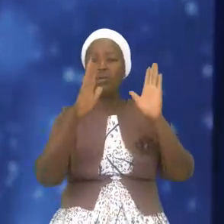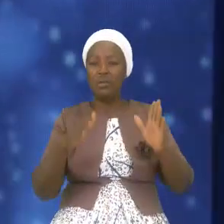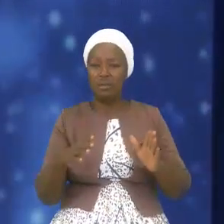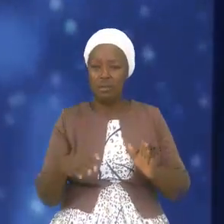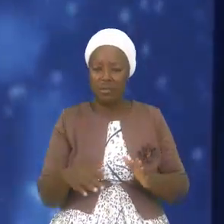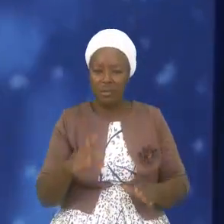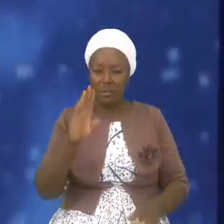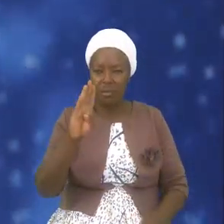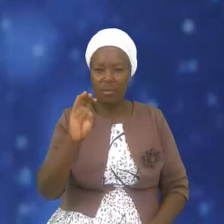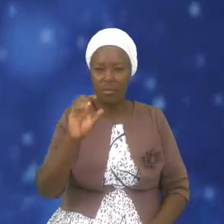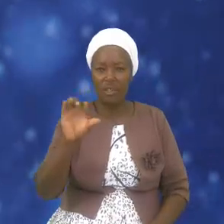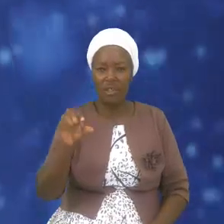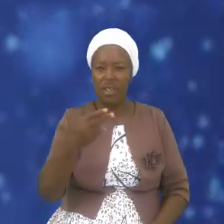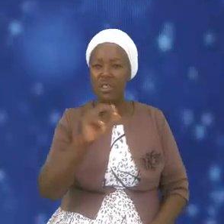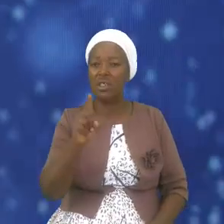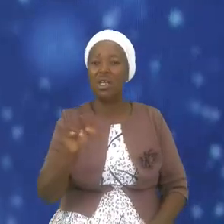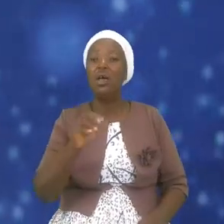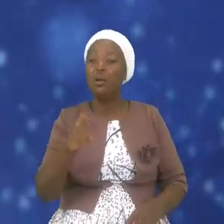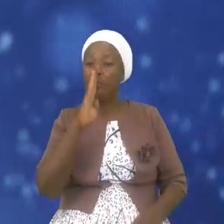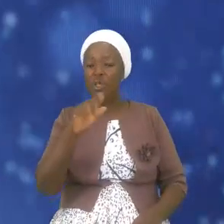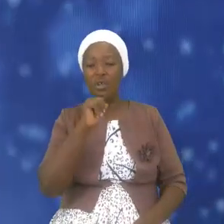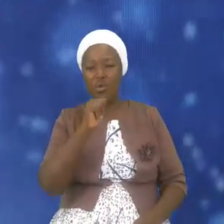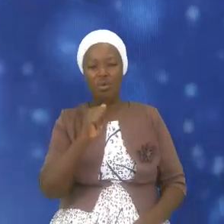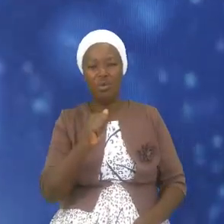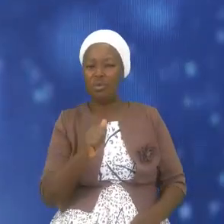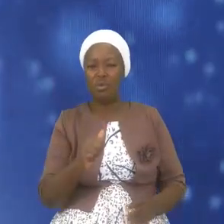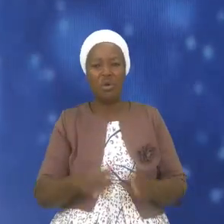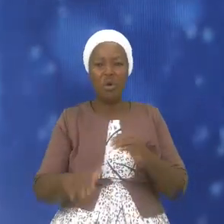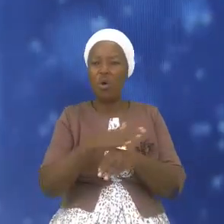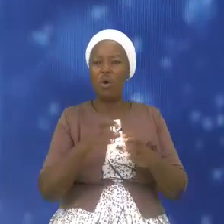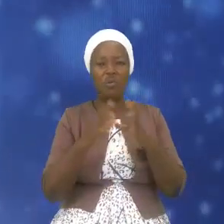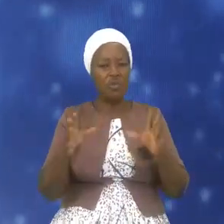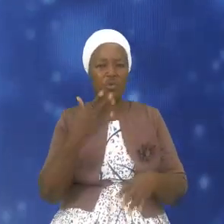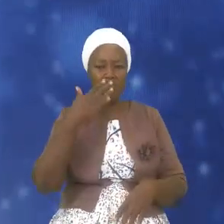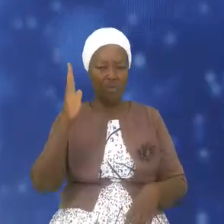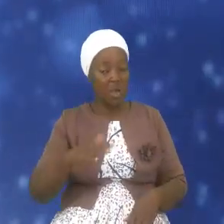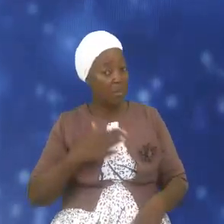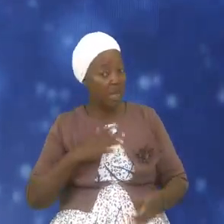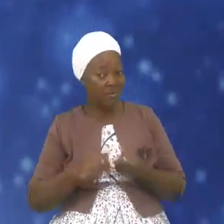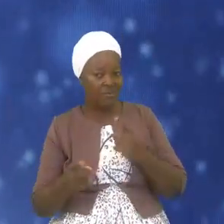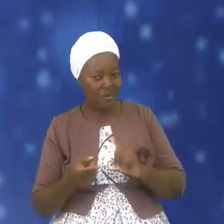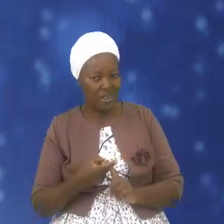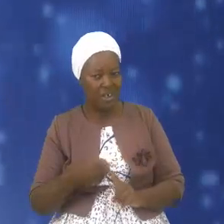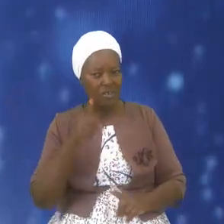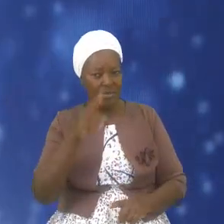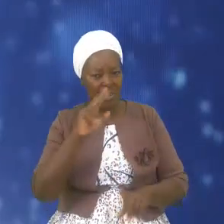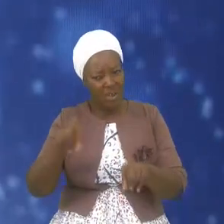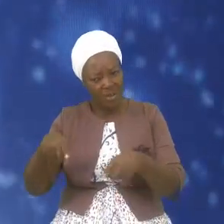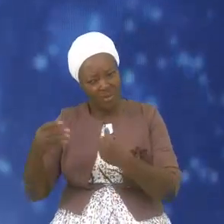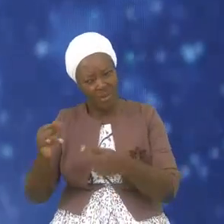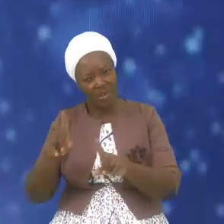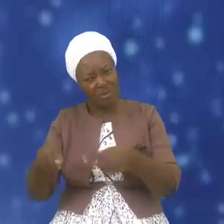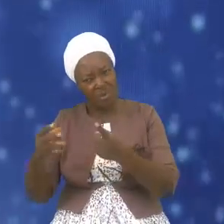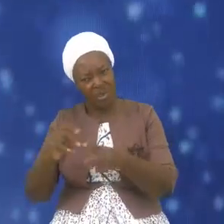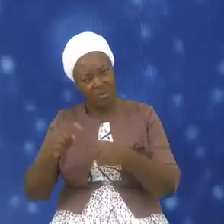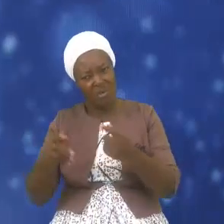friend, you're going and going. You're overspeeding. And you're getting near the point of